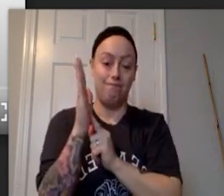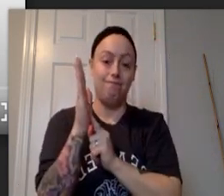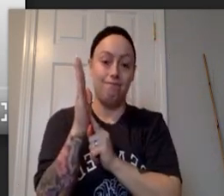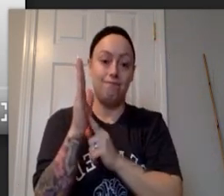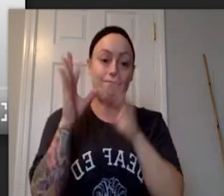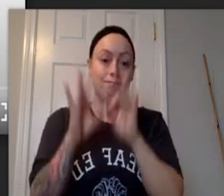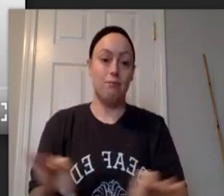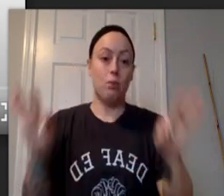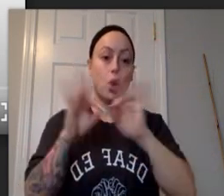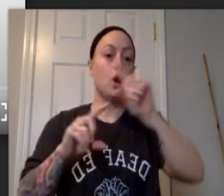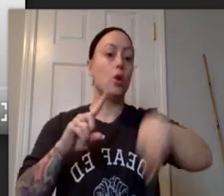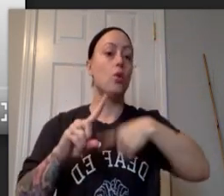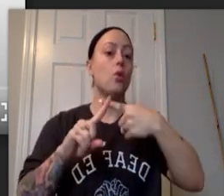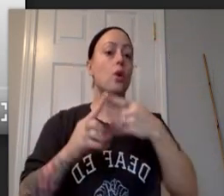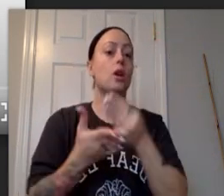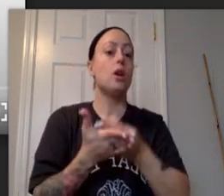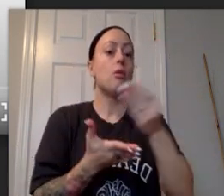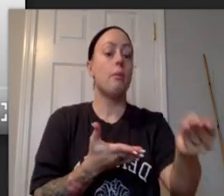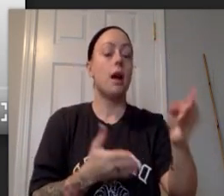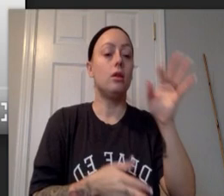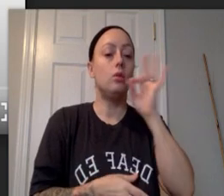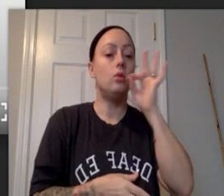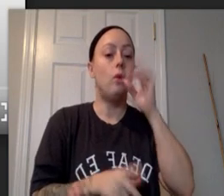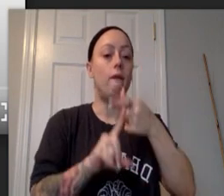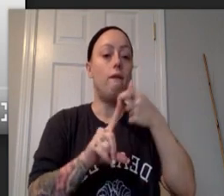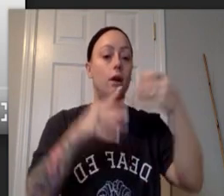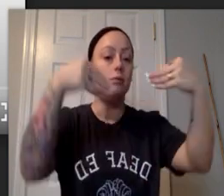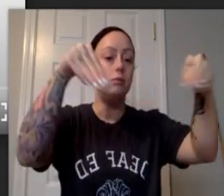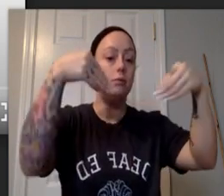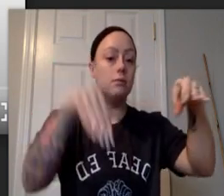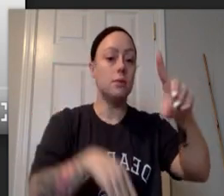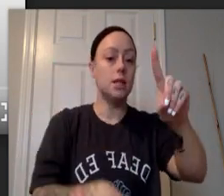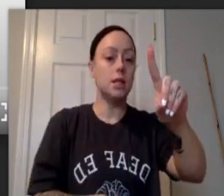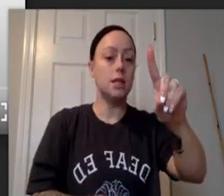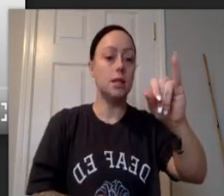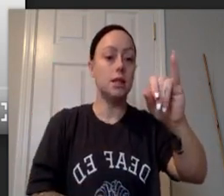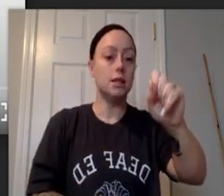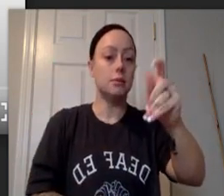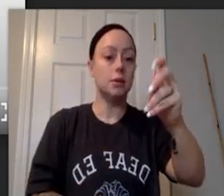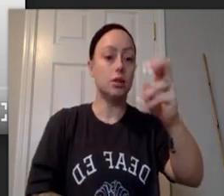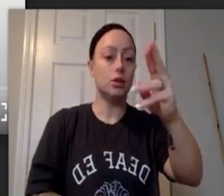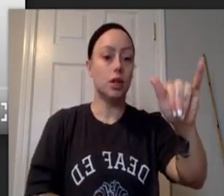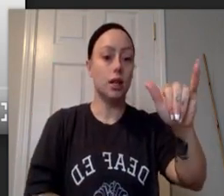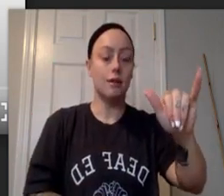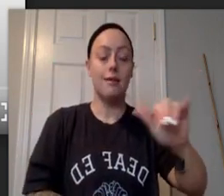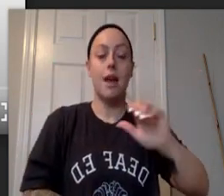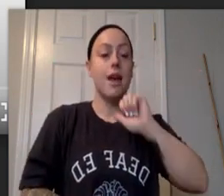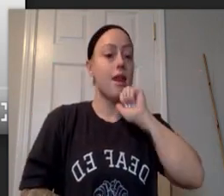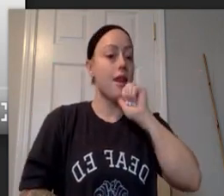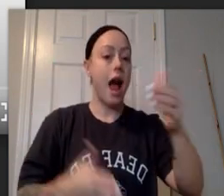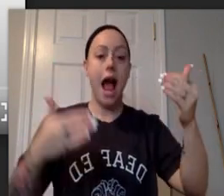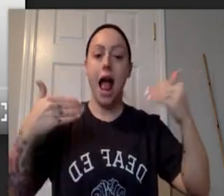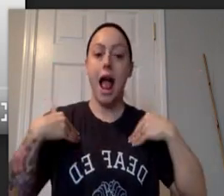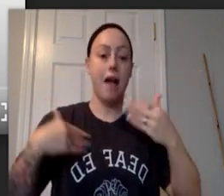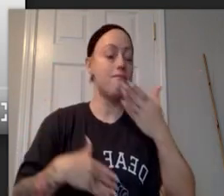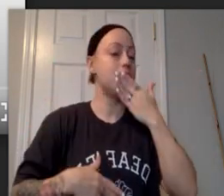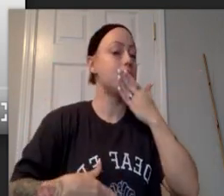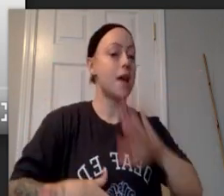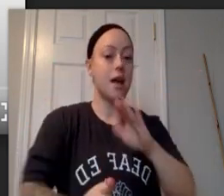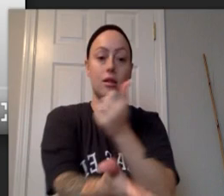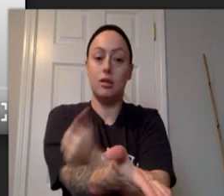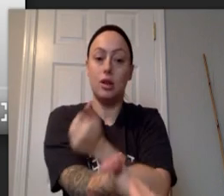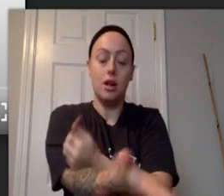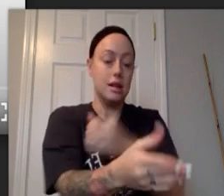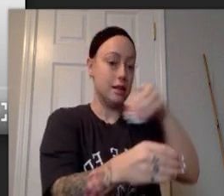cannabis from a dispensary, there's no chance of it being contaminated, whether it's an edible or flower. When you get a medication, whether it's